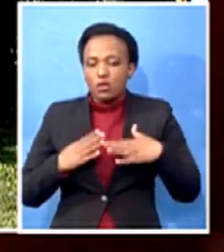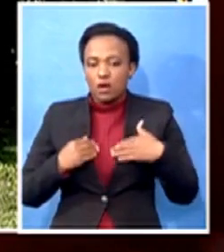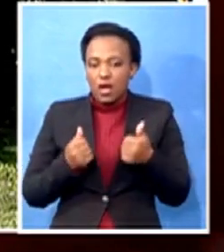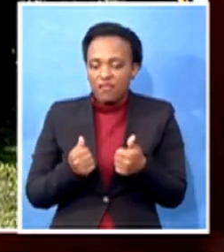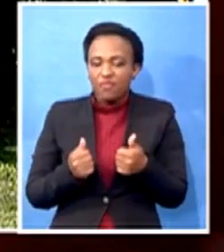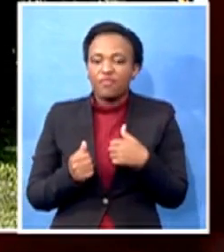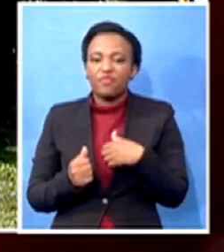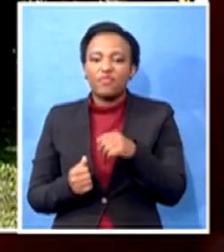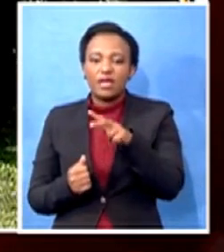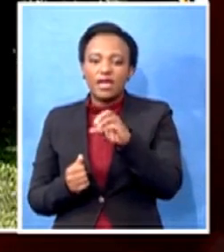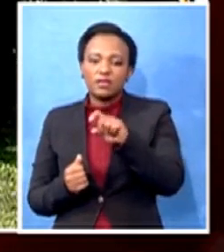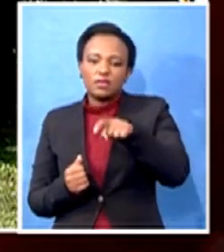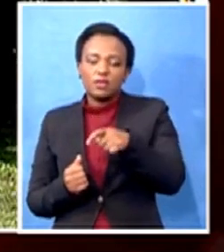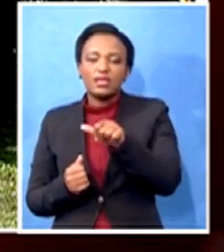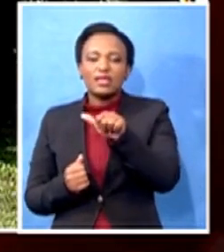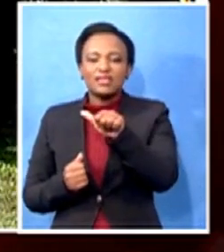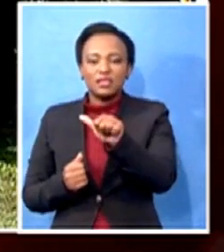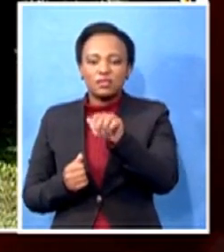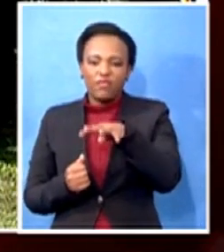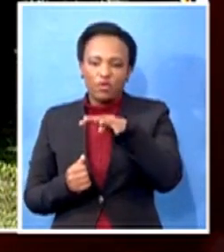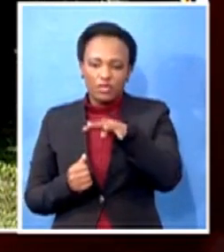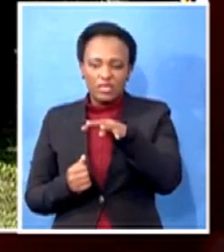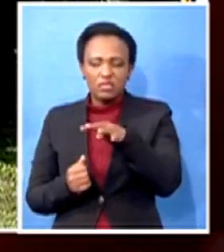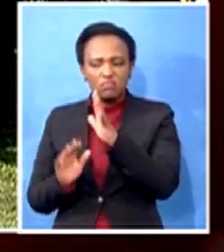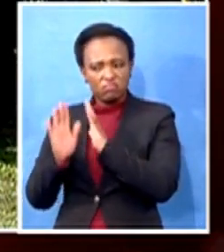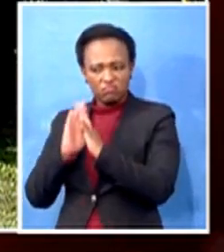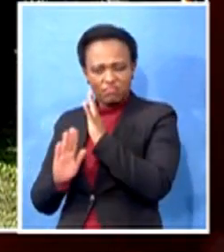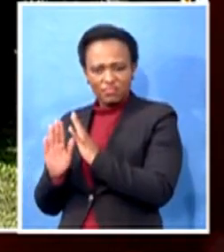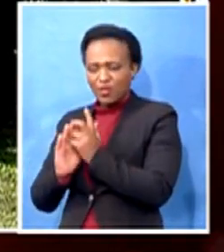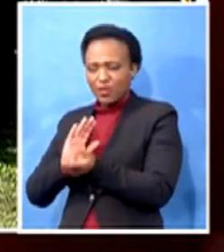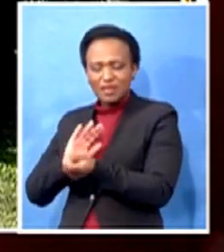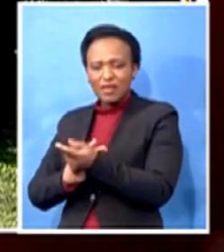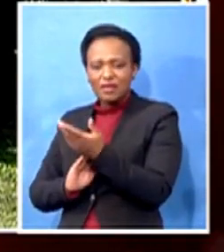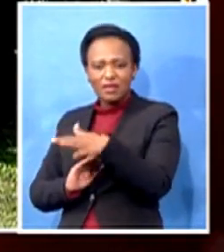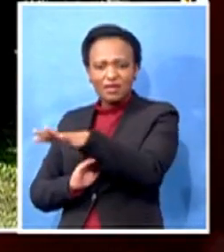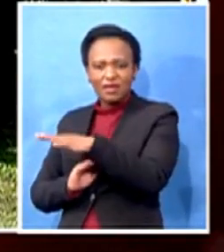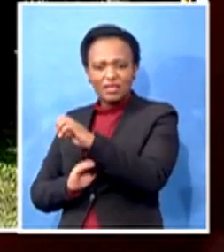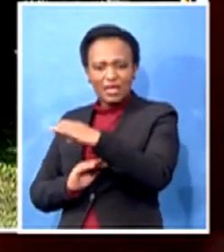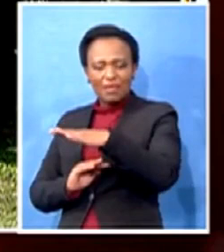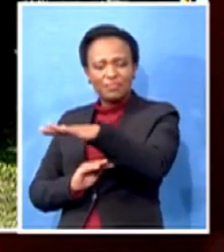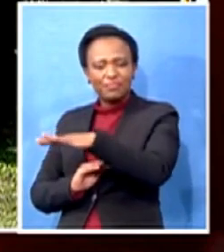80,614. Give us a sense of what's happening in the Eastern Cape, talking to all these issues.